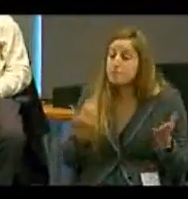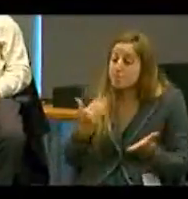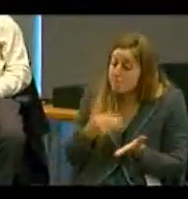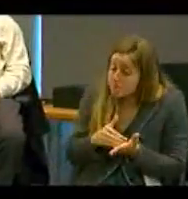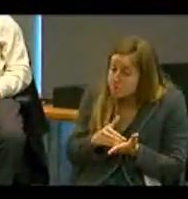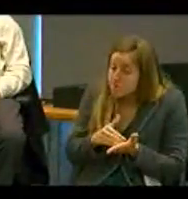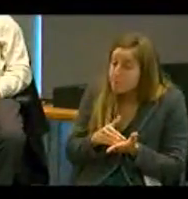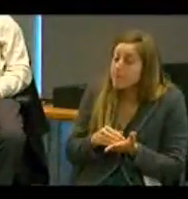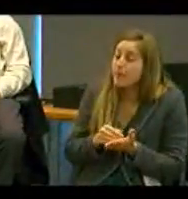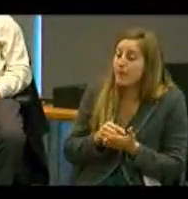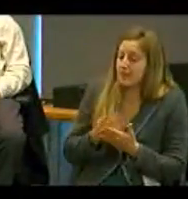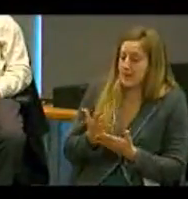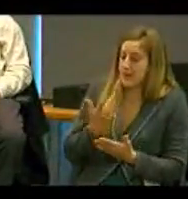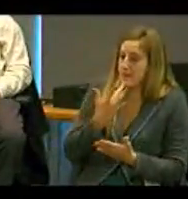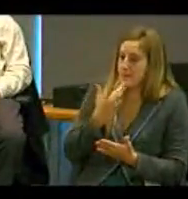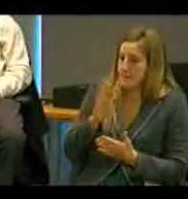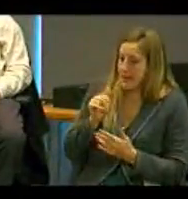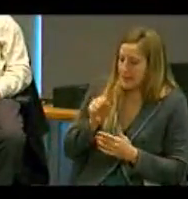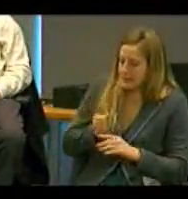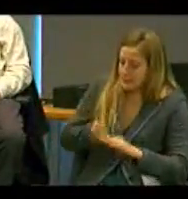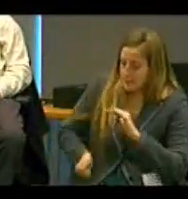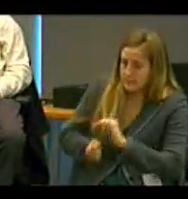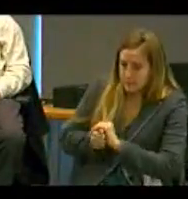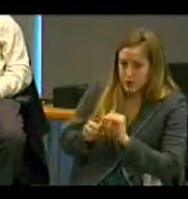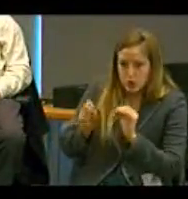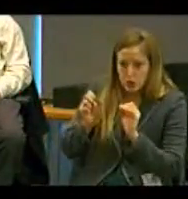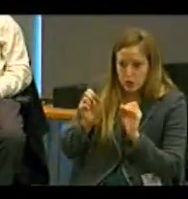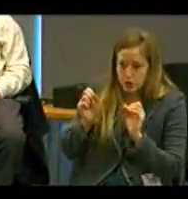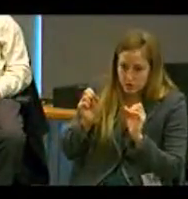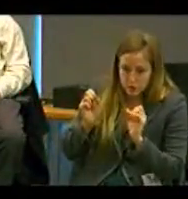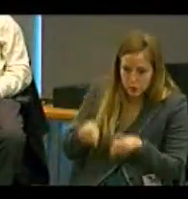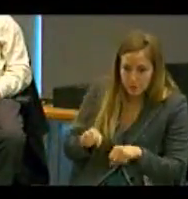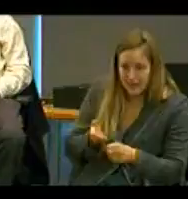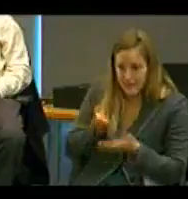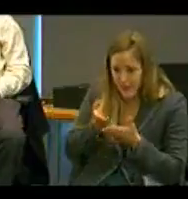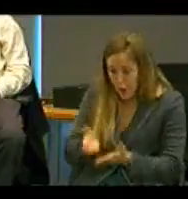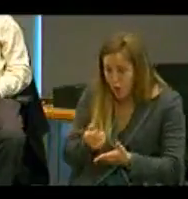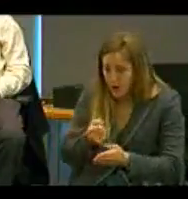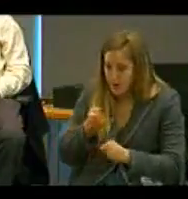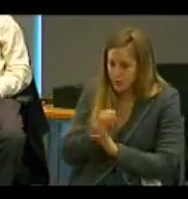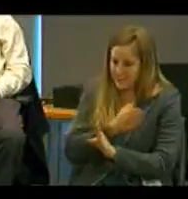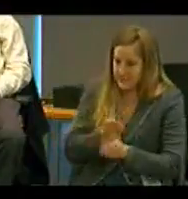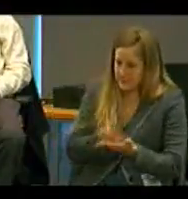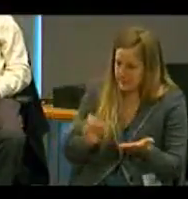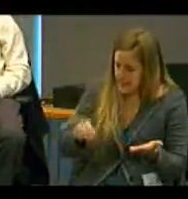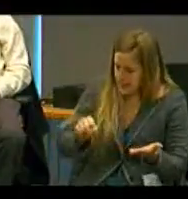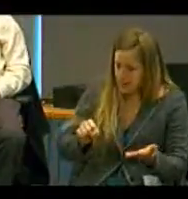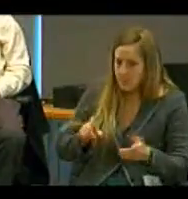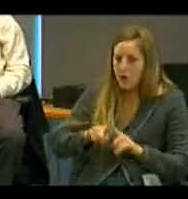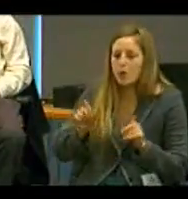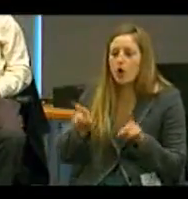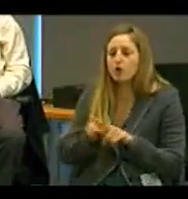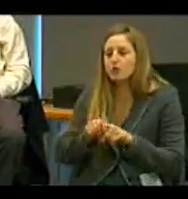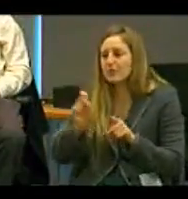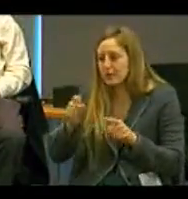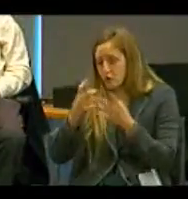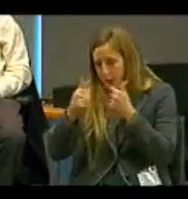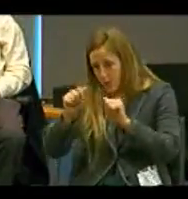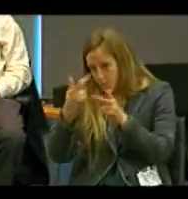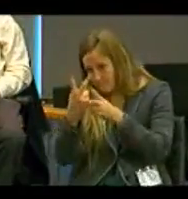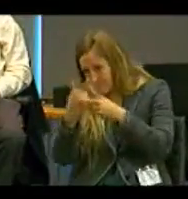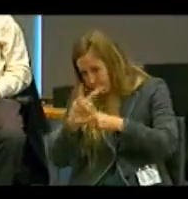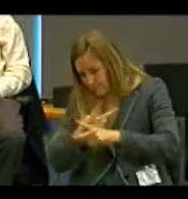certainly occur in previous things. We should also try to assess the degree to which we think that explains it, right?